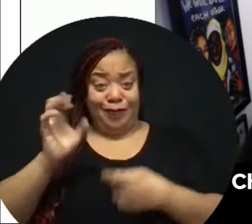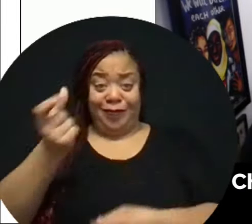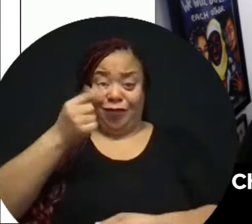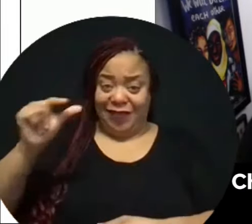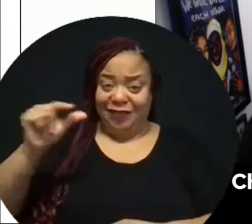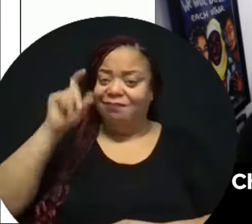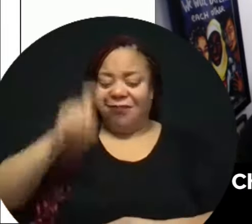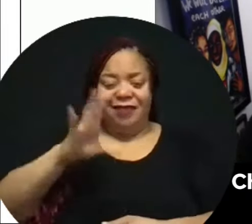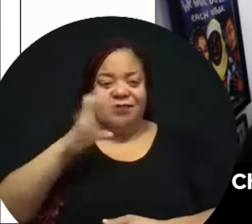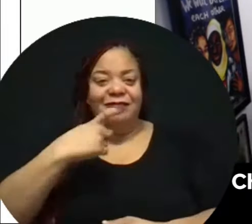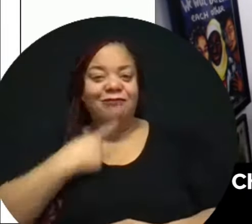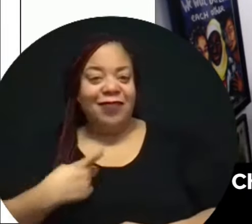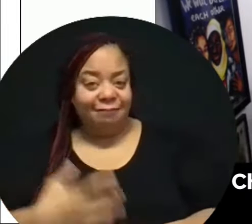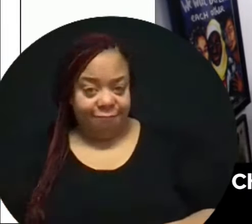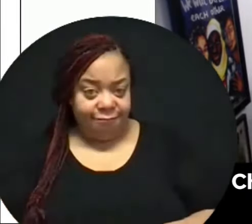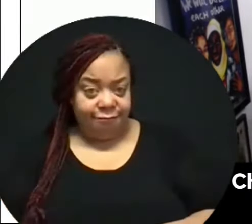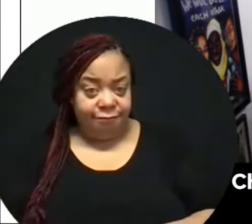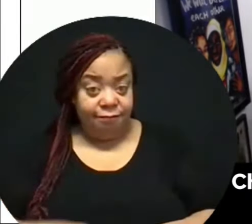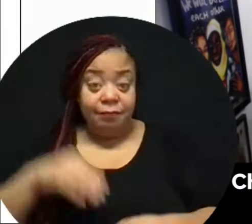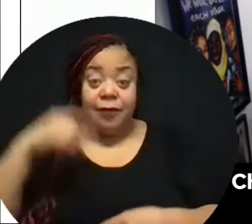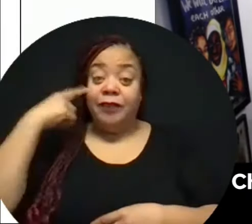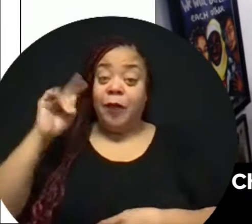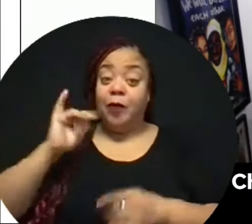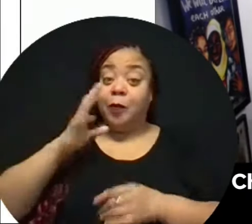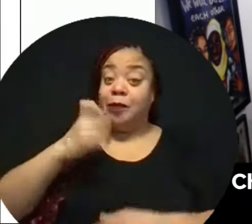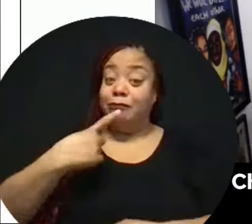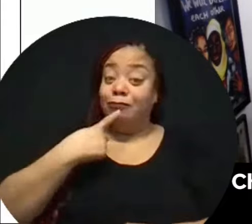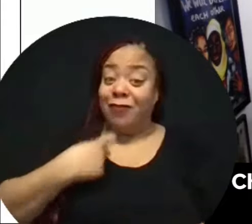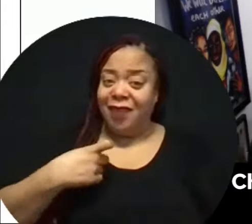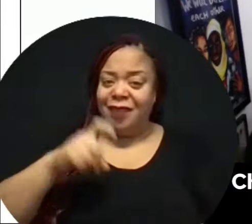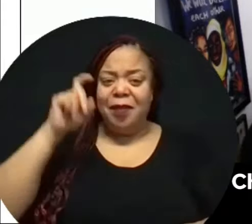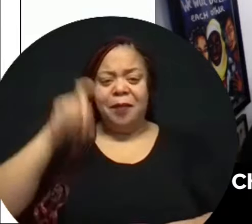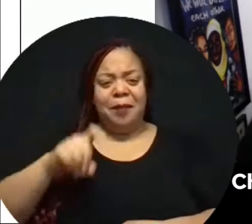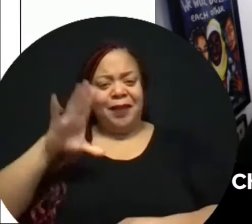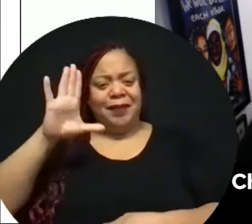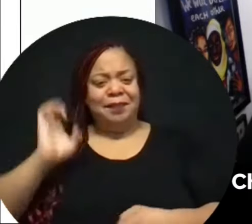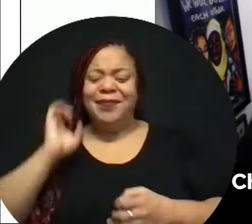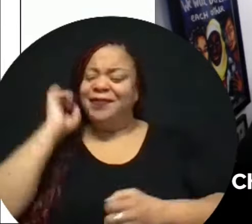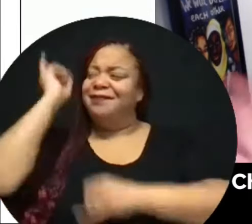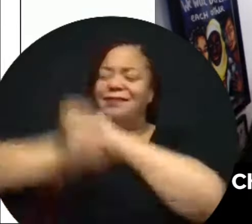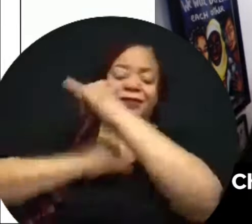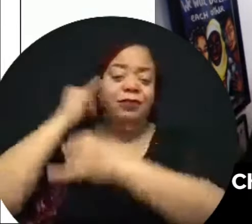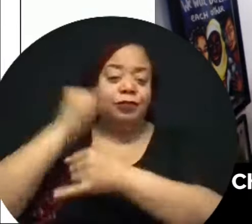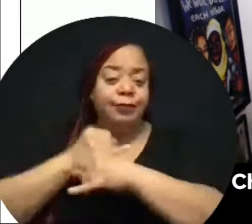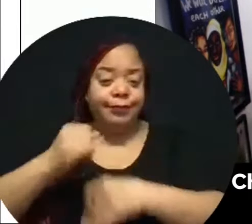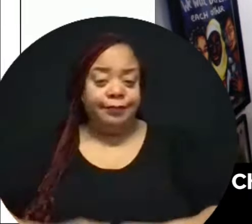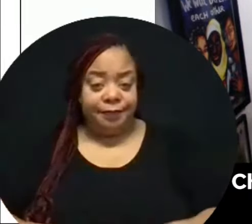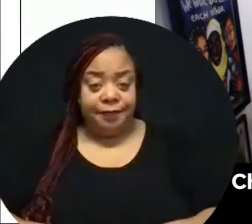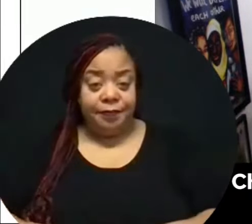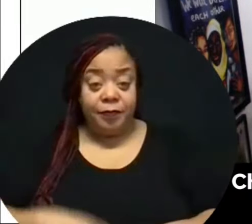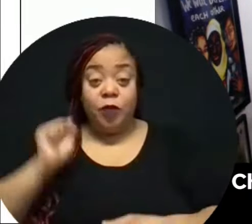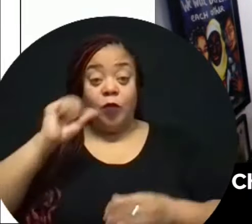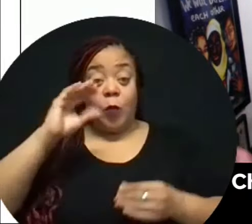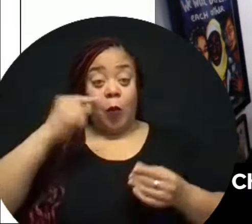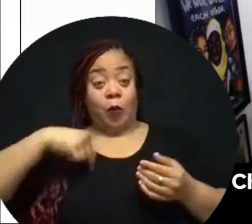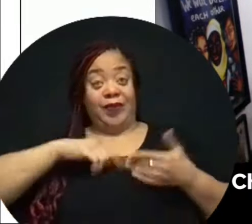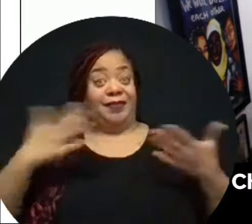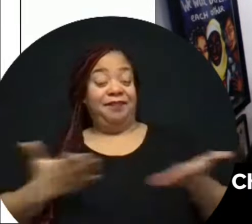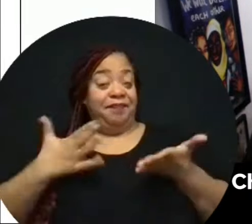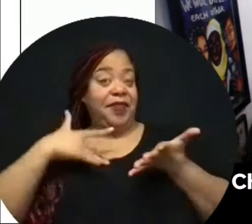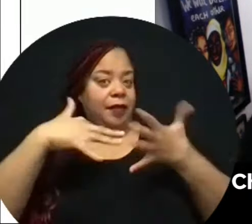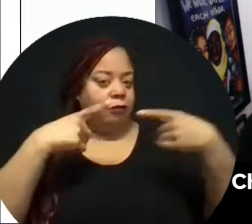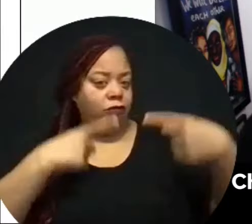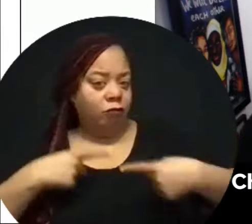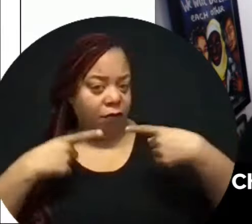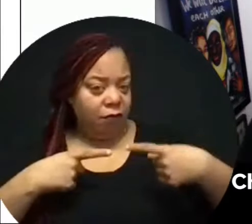that we hope further moves us beyond single issue organizing. So for today, though, we're going to be